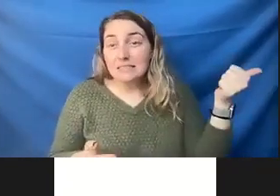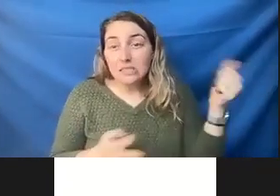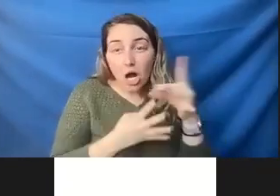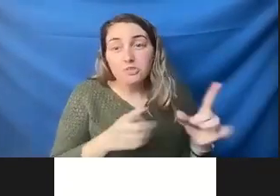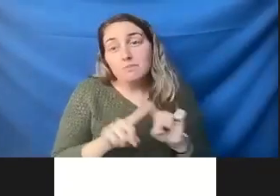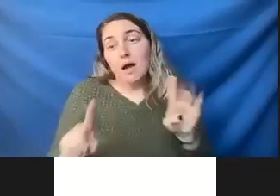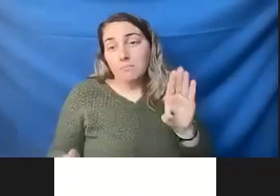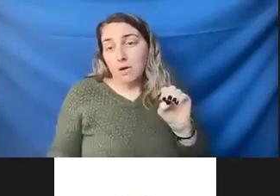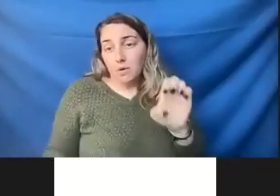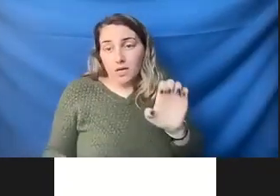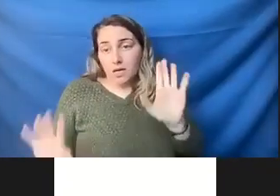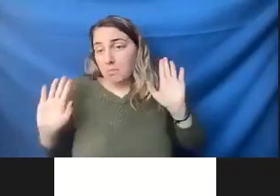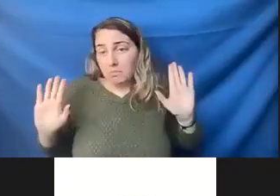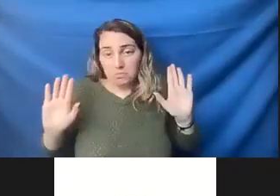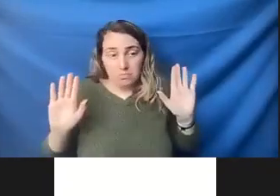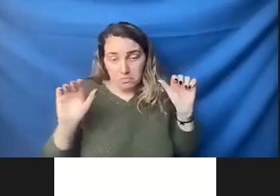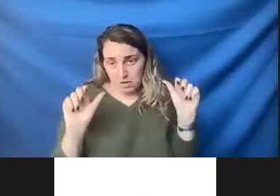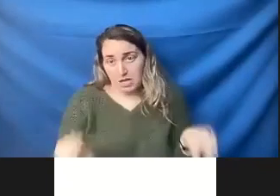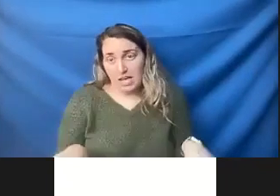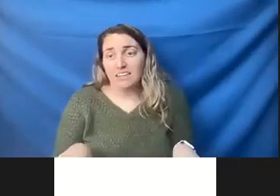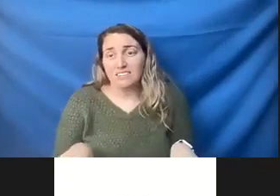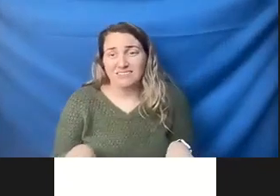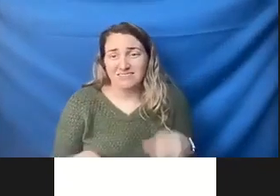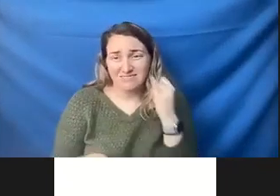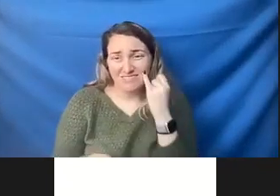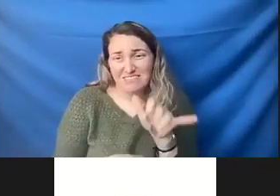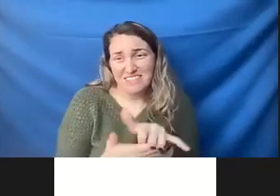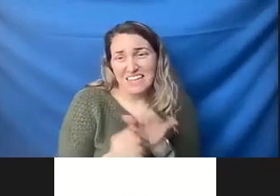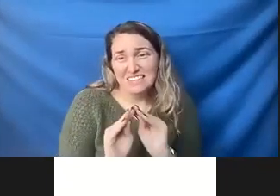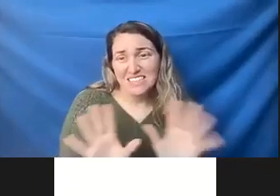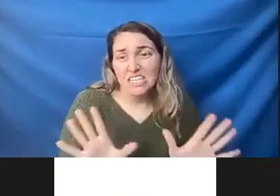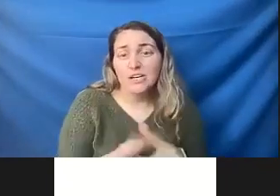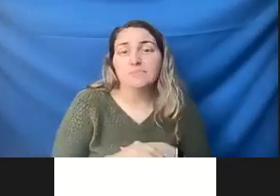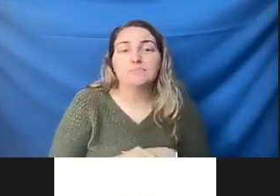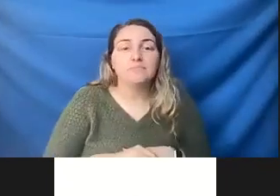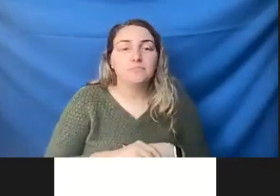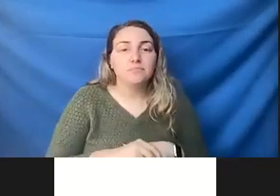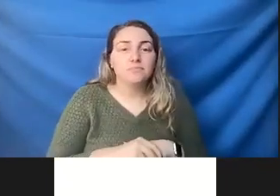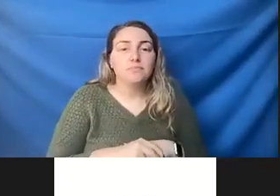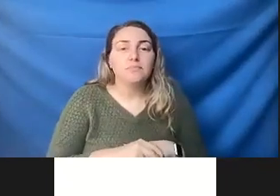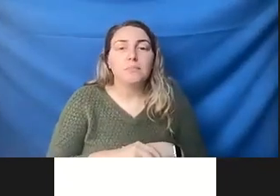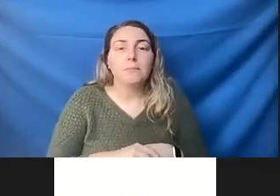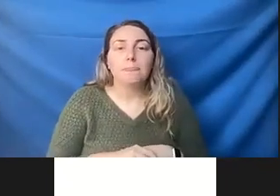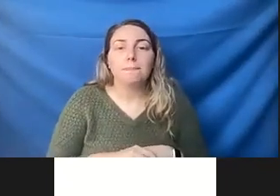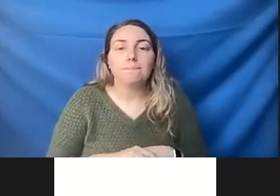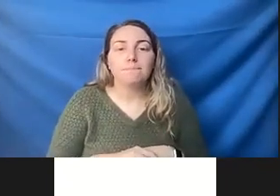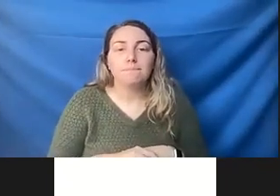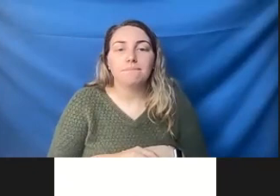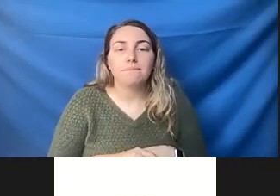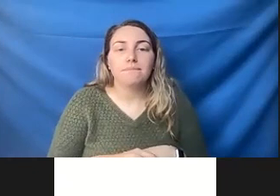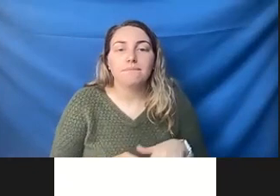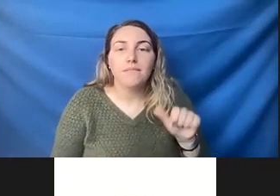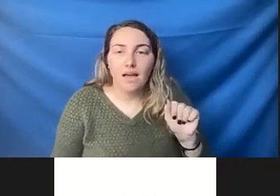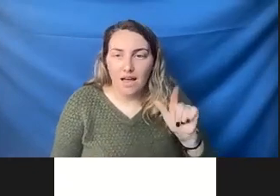capacity to do that, if that helps clarify that. Yeah, I always describe it as like you can do it, but should